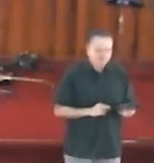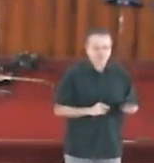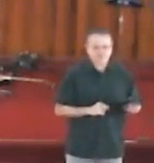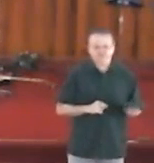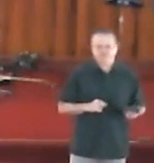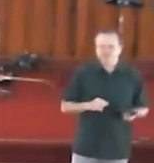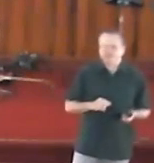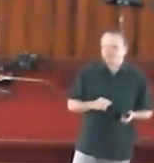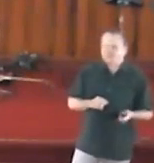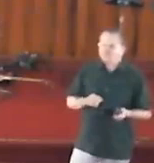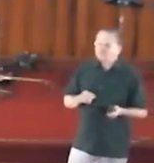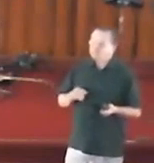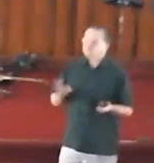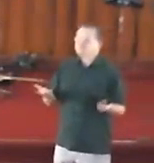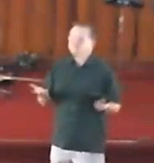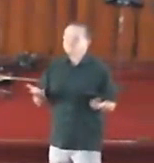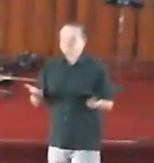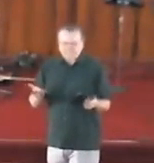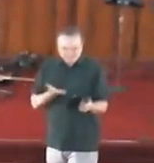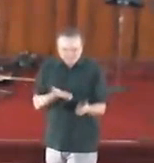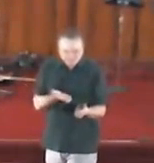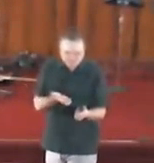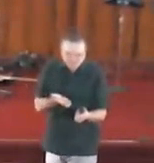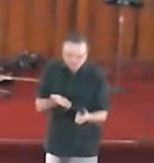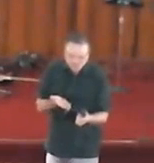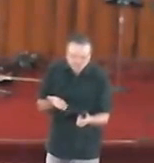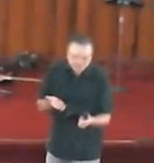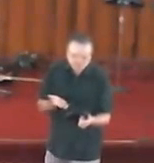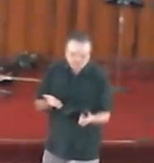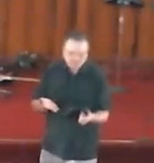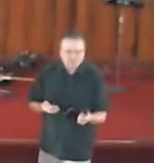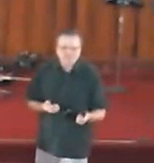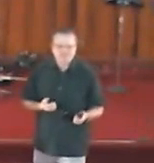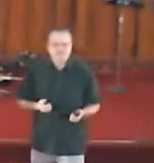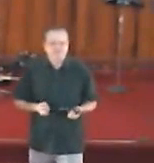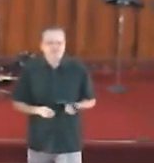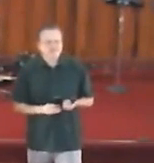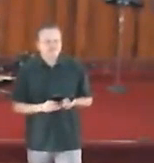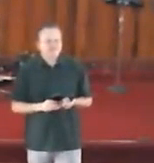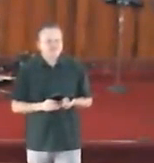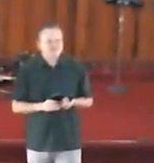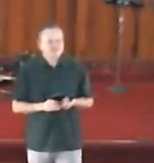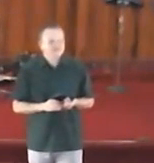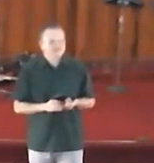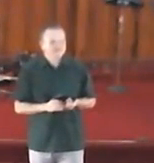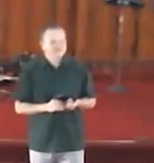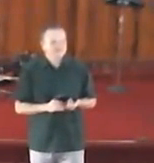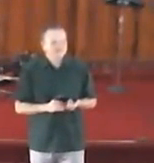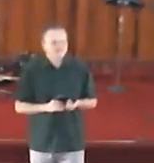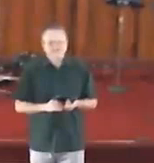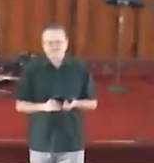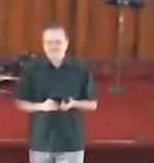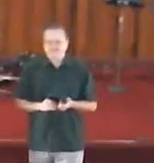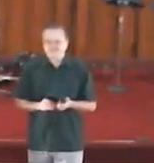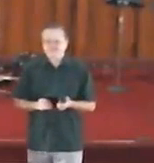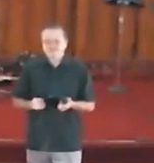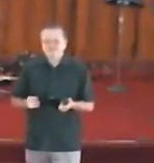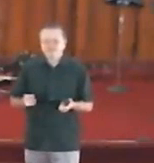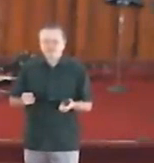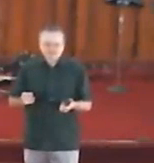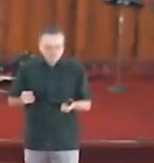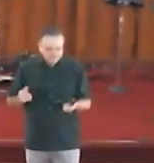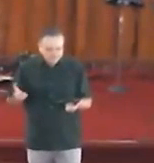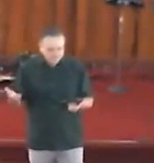there is a Holy Spirit. Entonces, ¿qué bautismo recibieron? So Paul asked, then what baptism did you